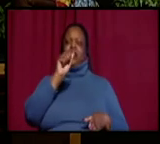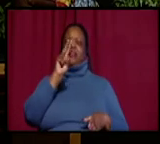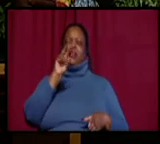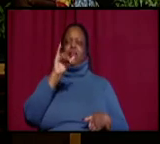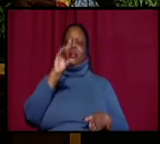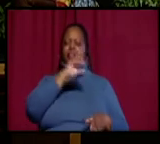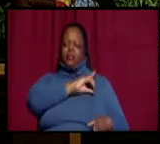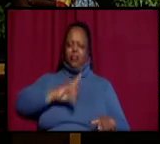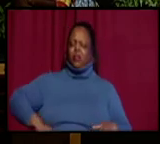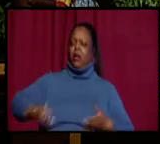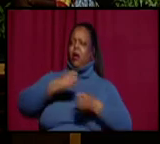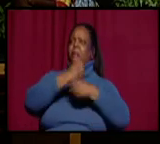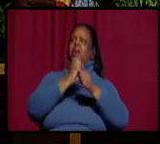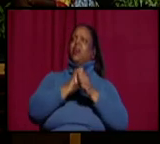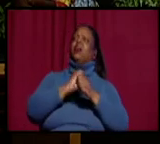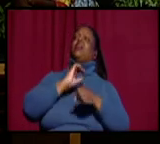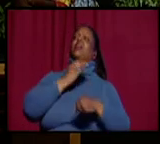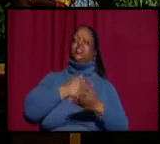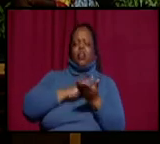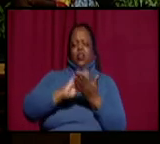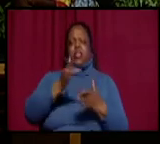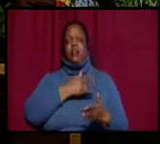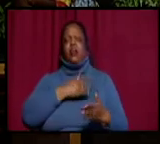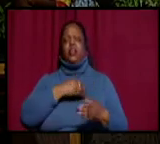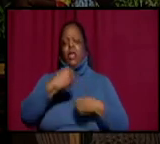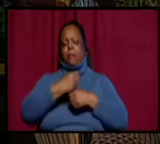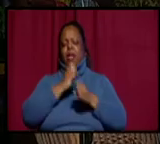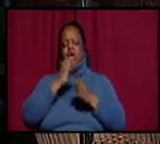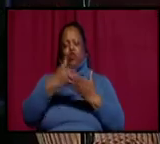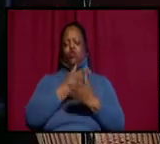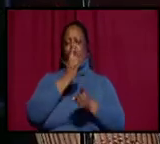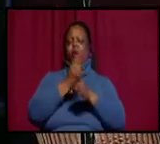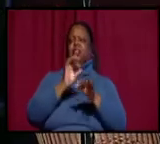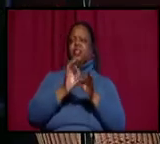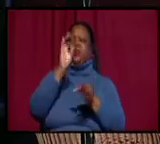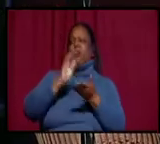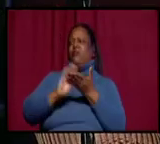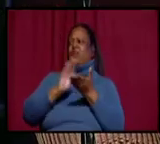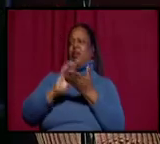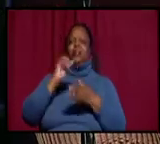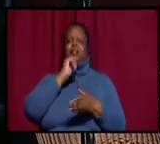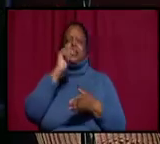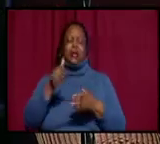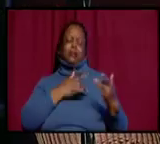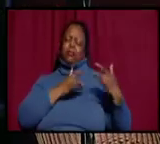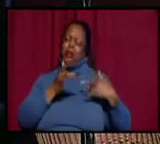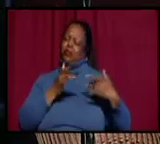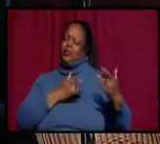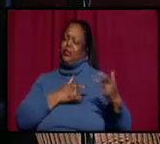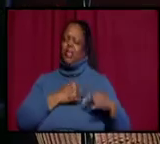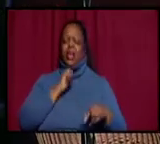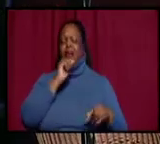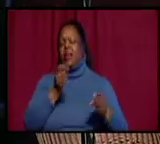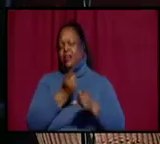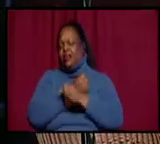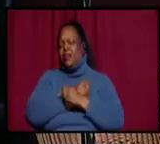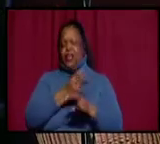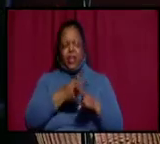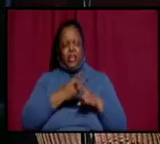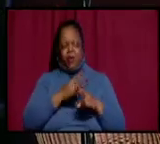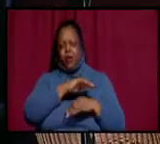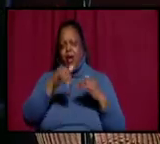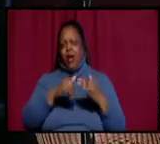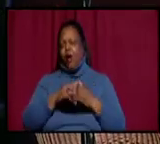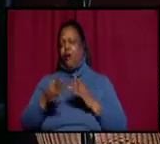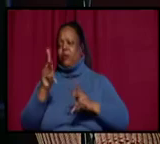create in us a clean heart and renew within us a right spirit. God, forgive us for not being compassionate and loving and taking care of